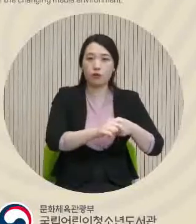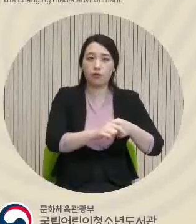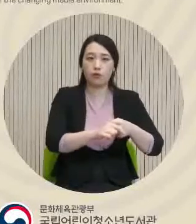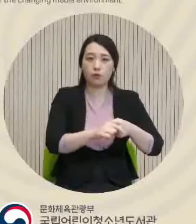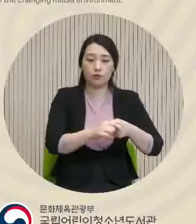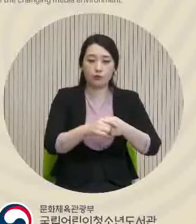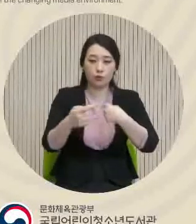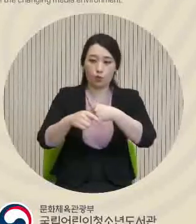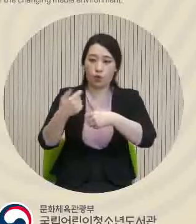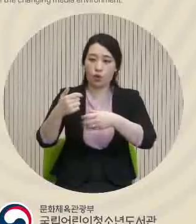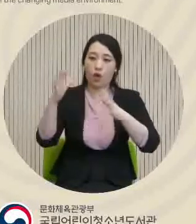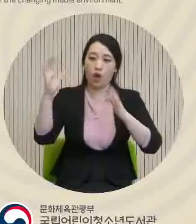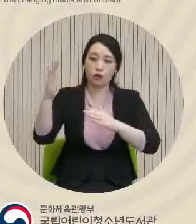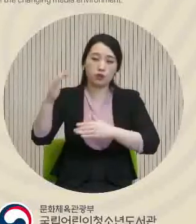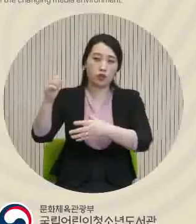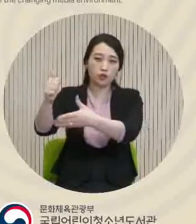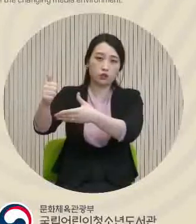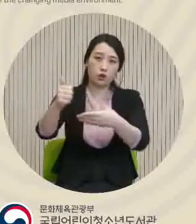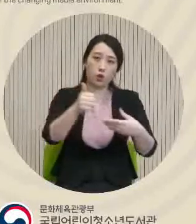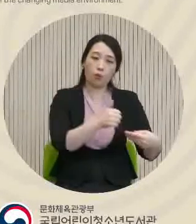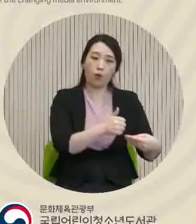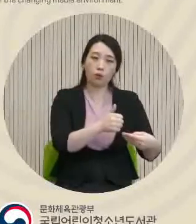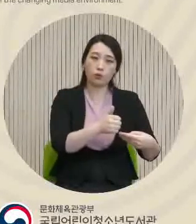couldn't carry out the program